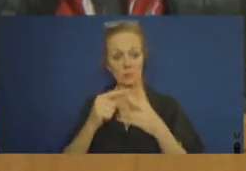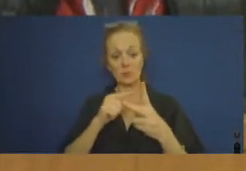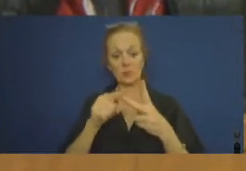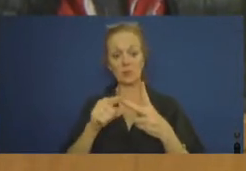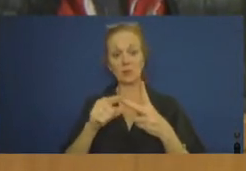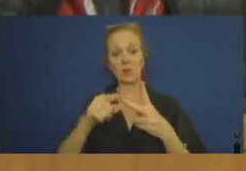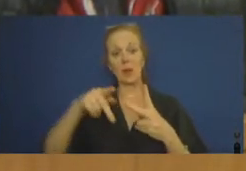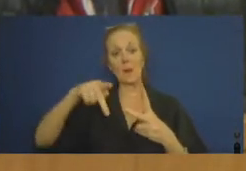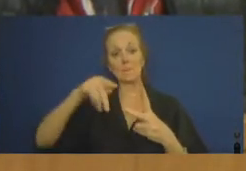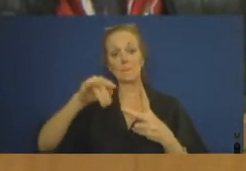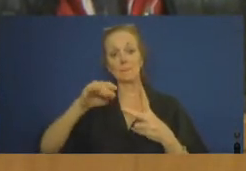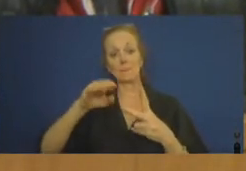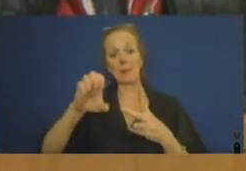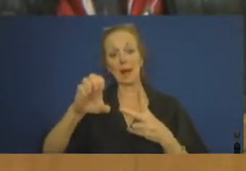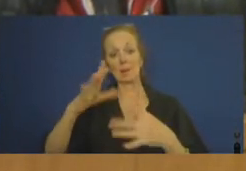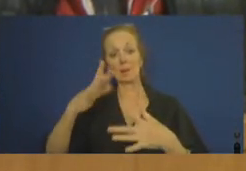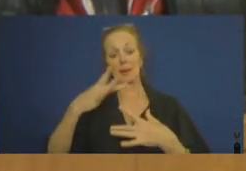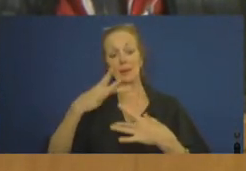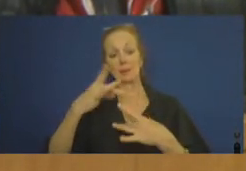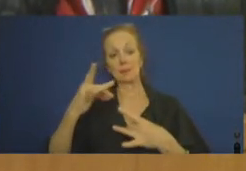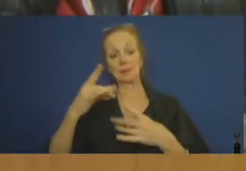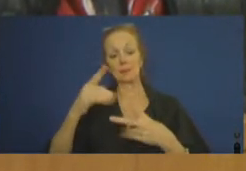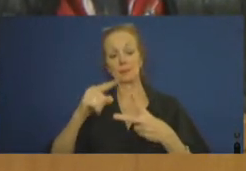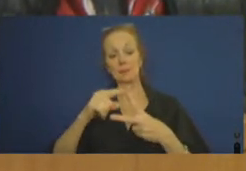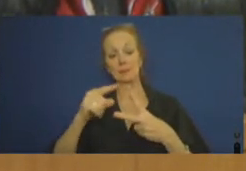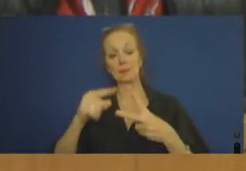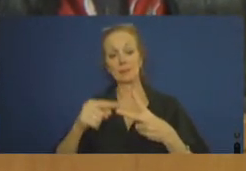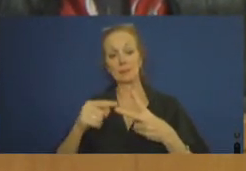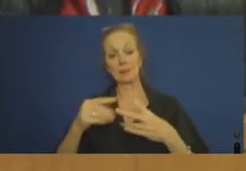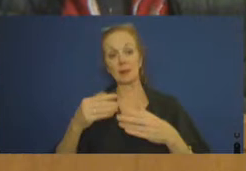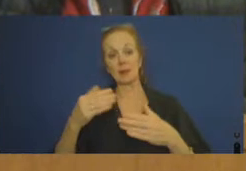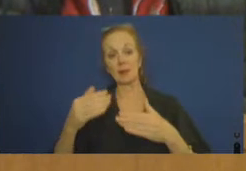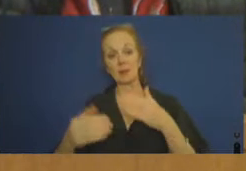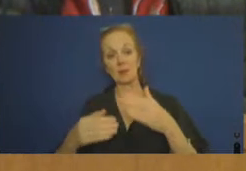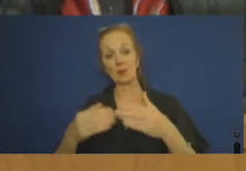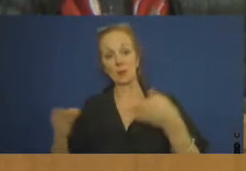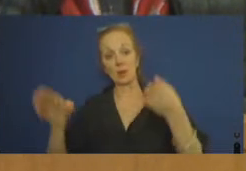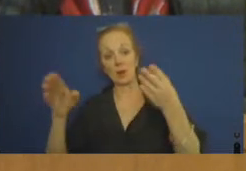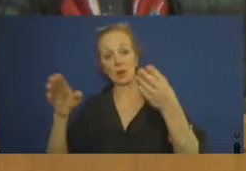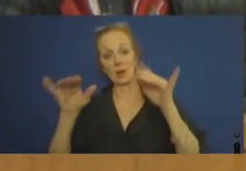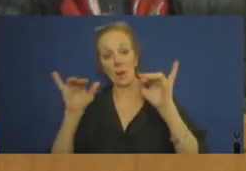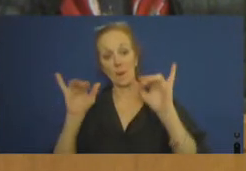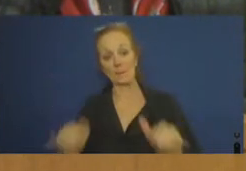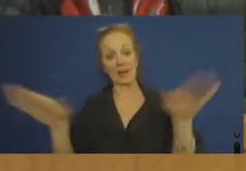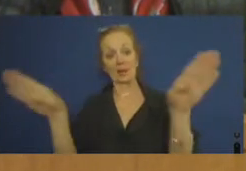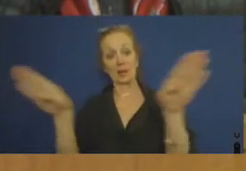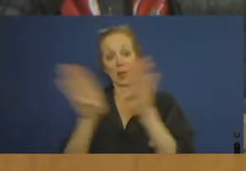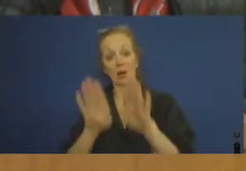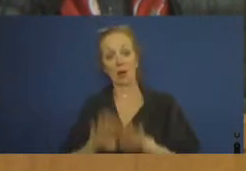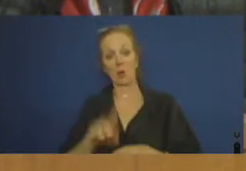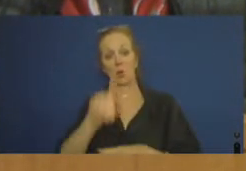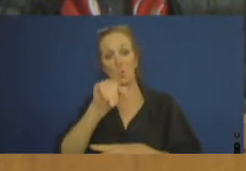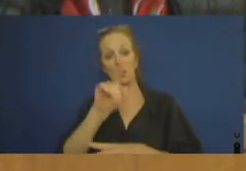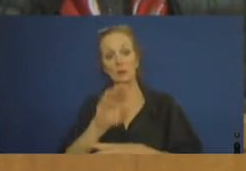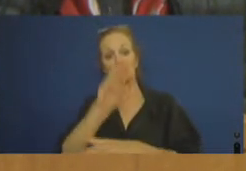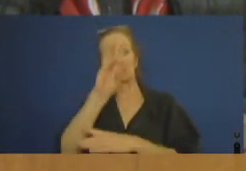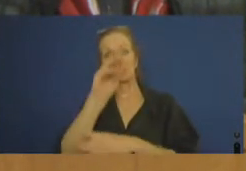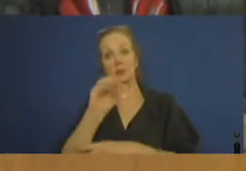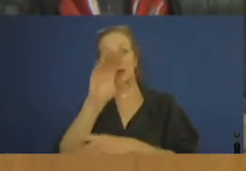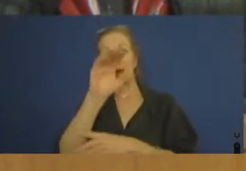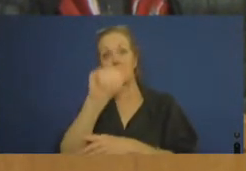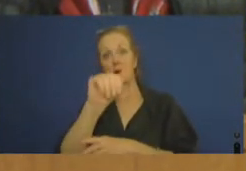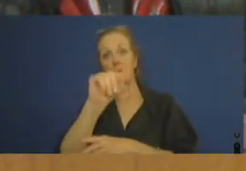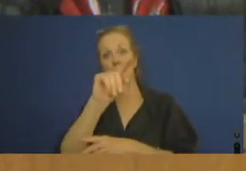interest. The procedure for permanently closing streets and alleys, Statute 160A-299, states